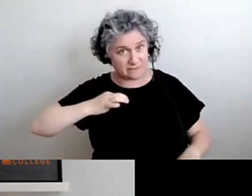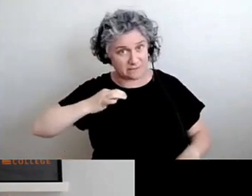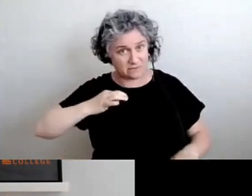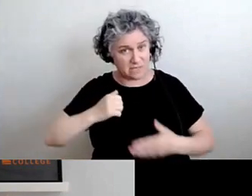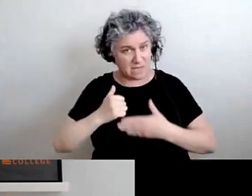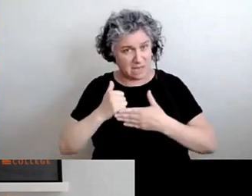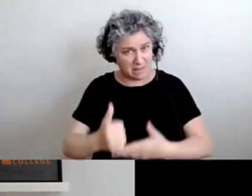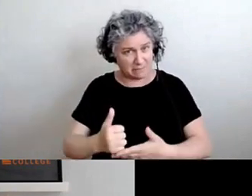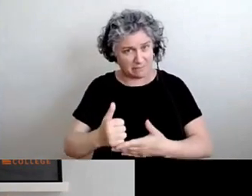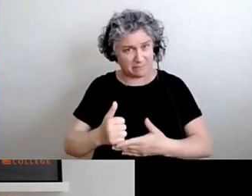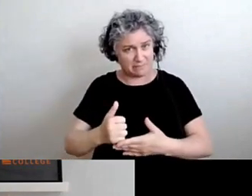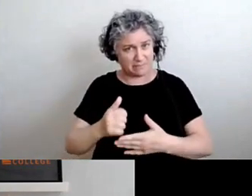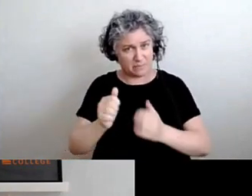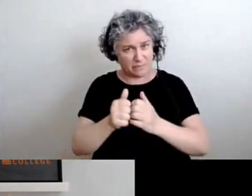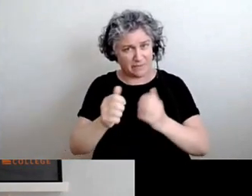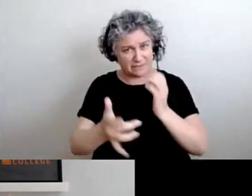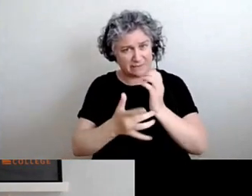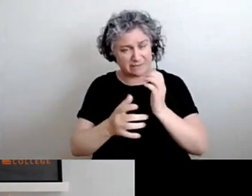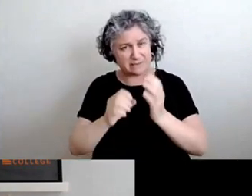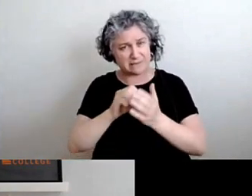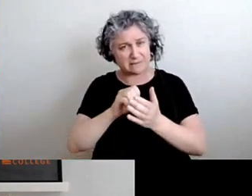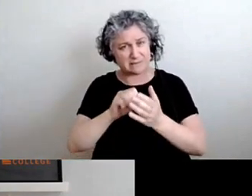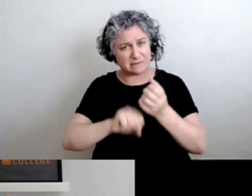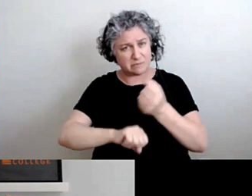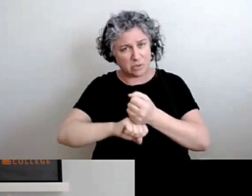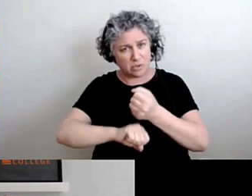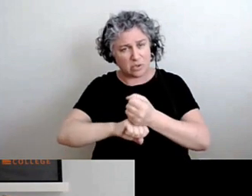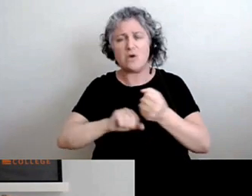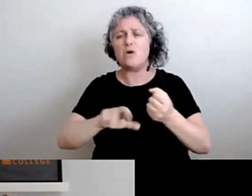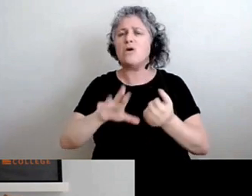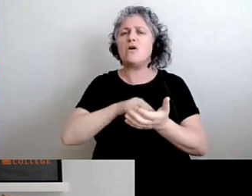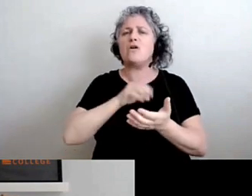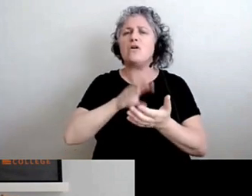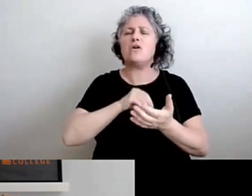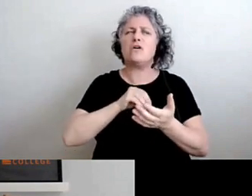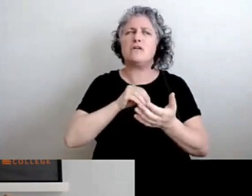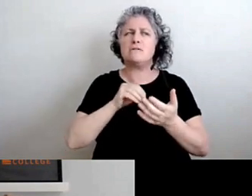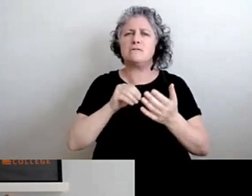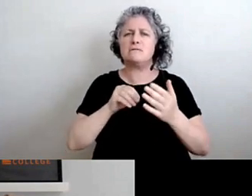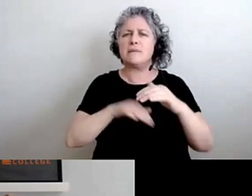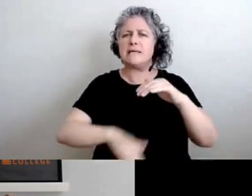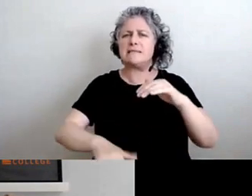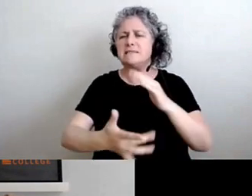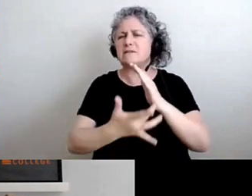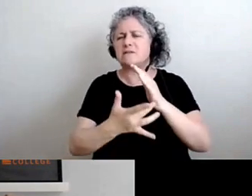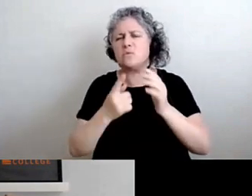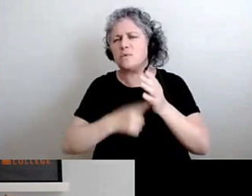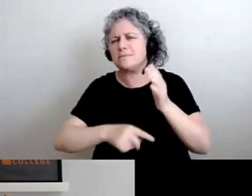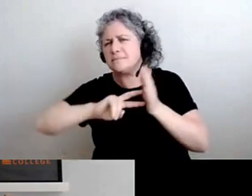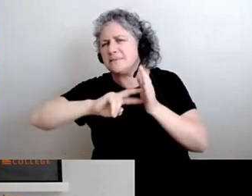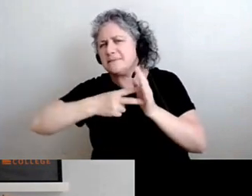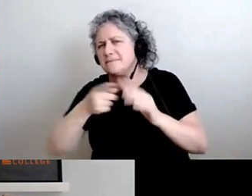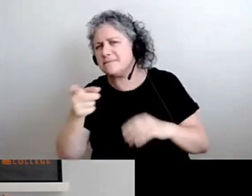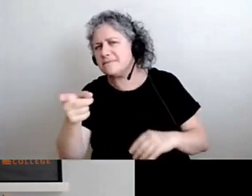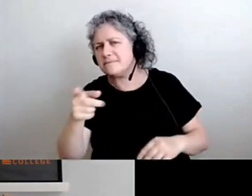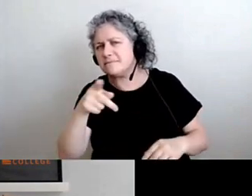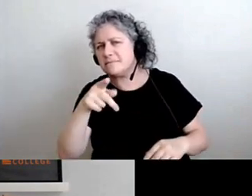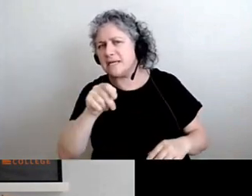the tech support, or to learn about technology or basic technology? Just if you can just clarify for us your question.